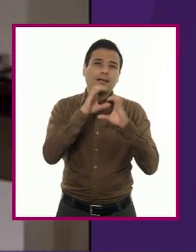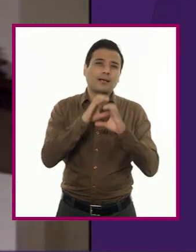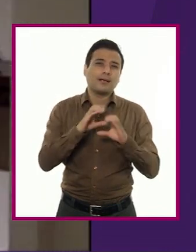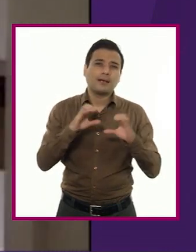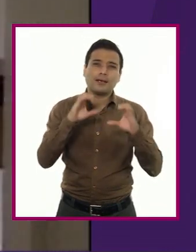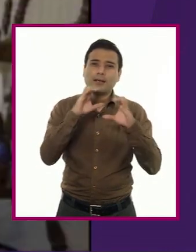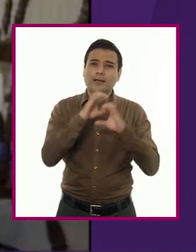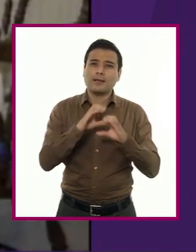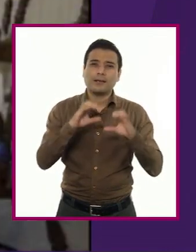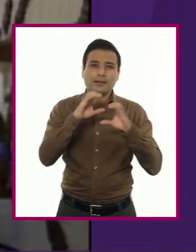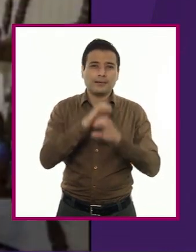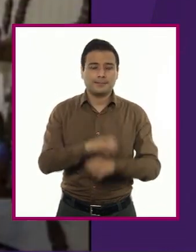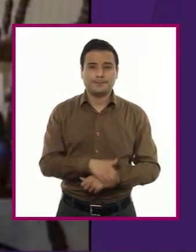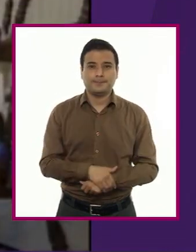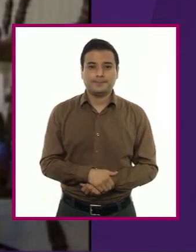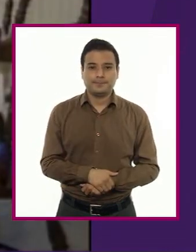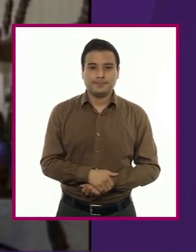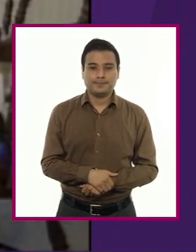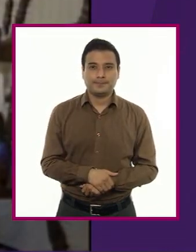la-da-dee-da.